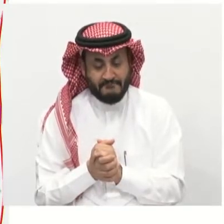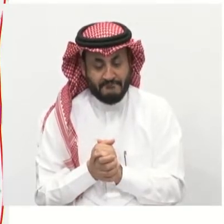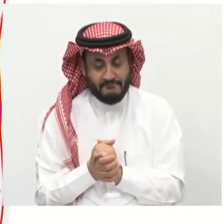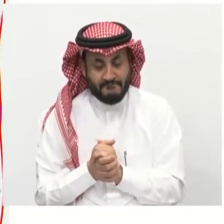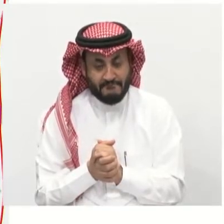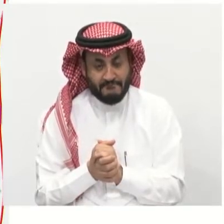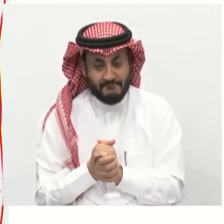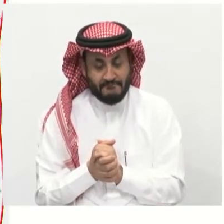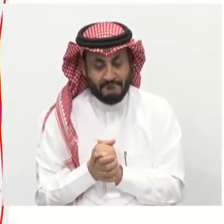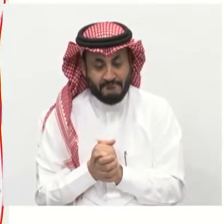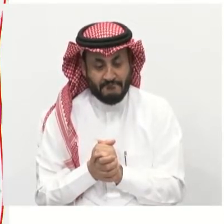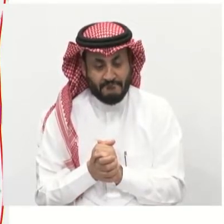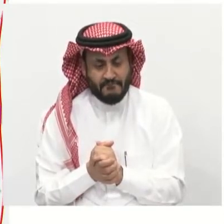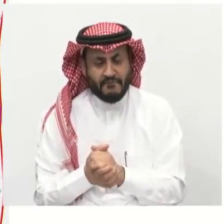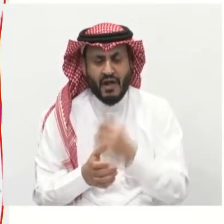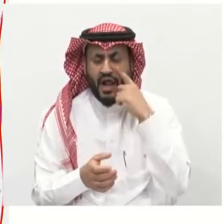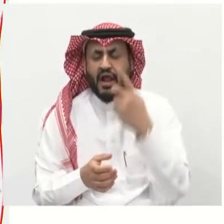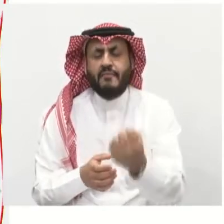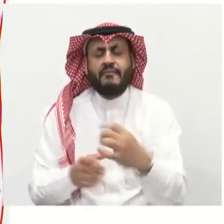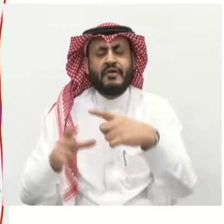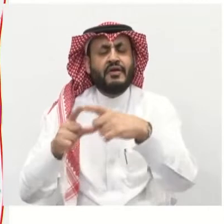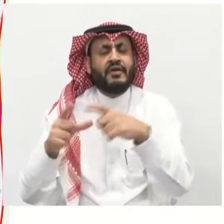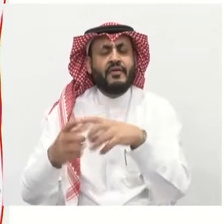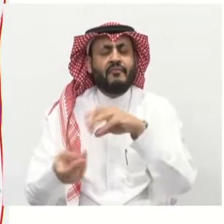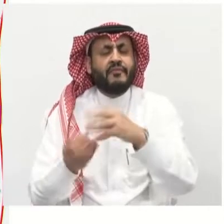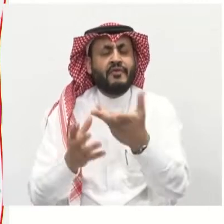Clear? So what shapes do you see?